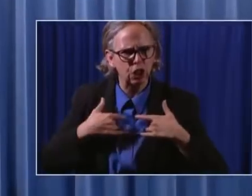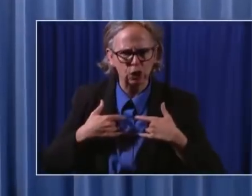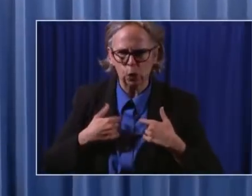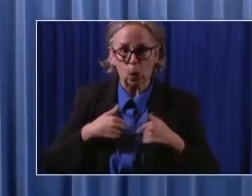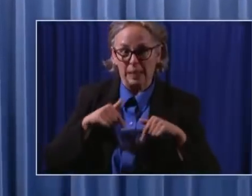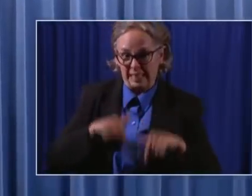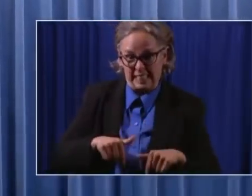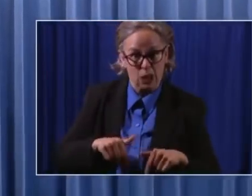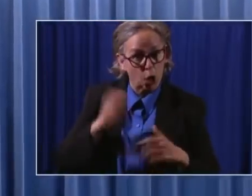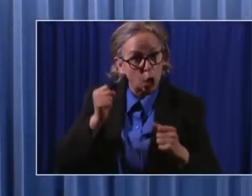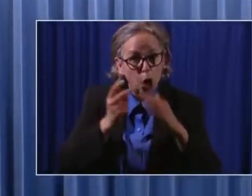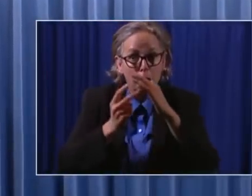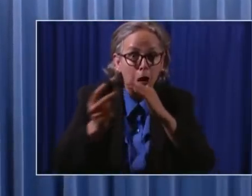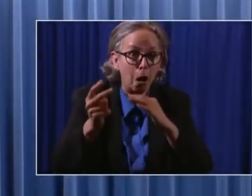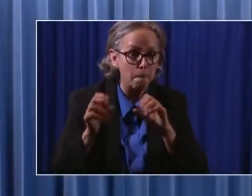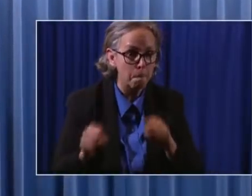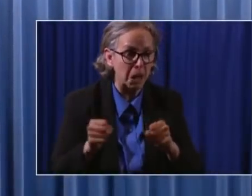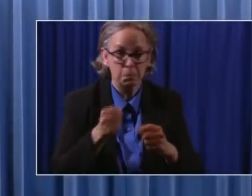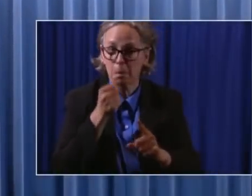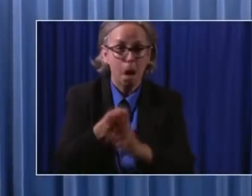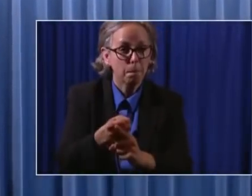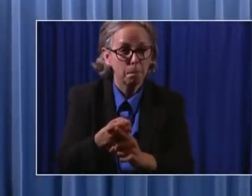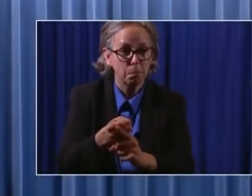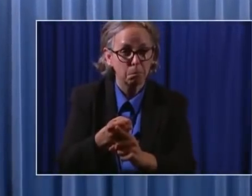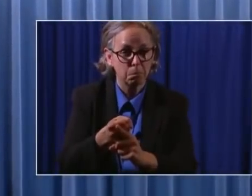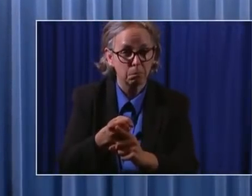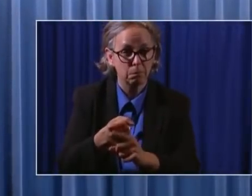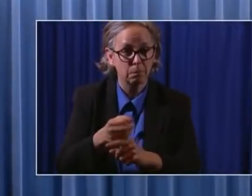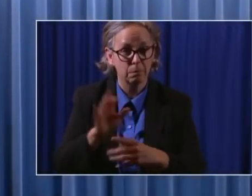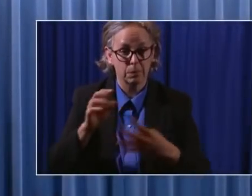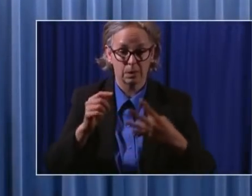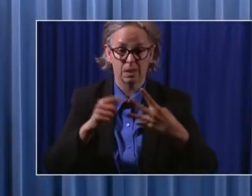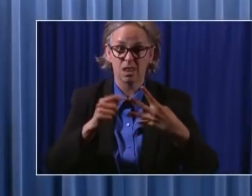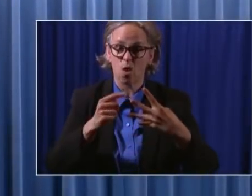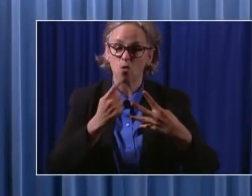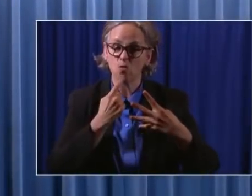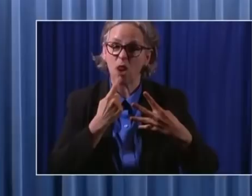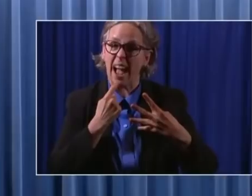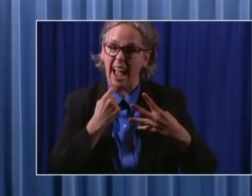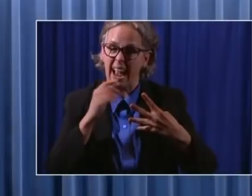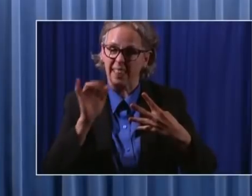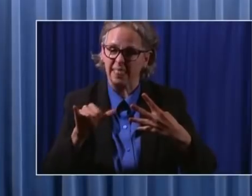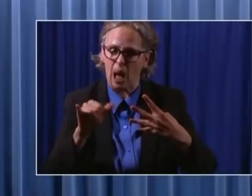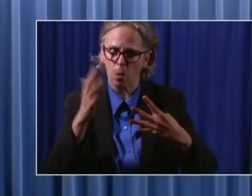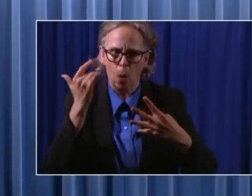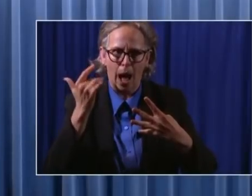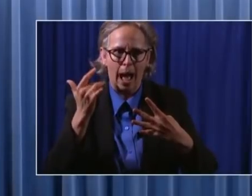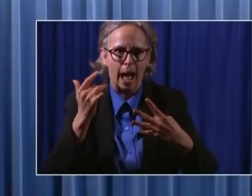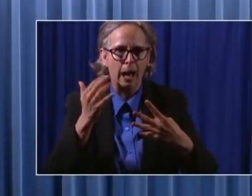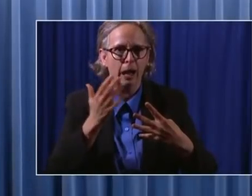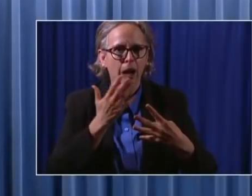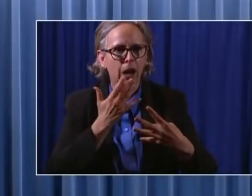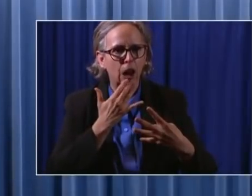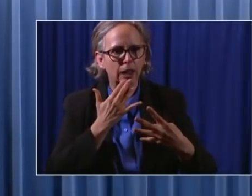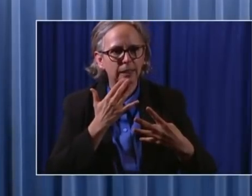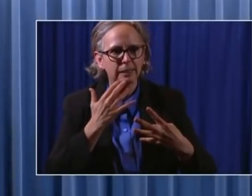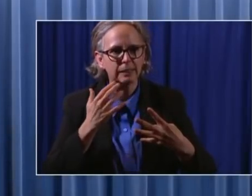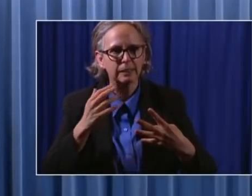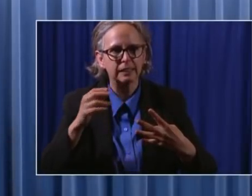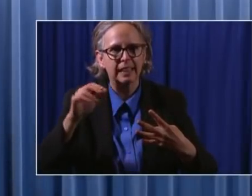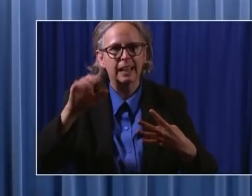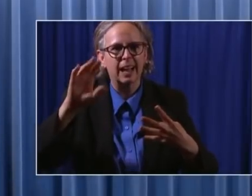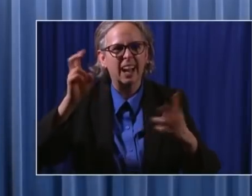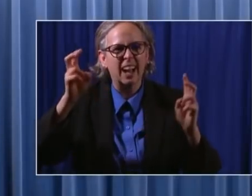The color red was picked for a reason. It is a danger. We have challenges. It's a warning system.